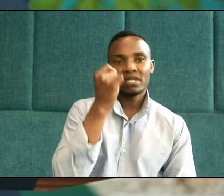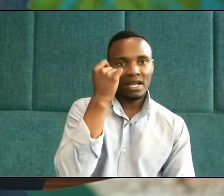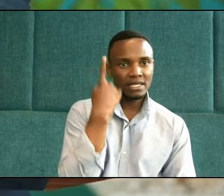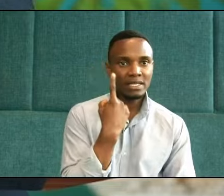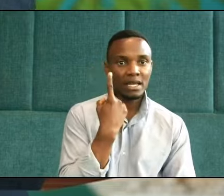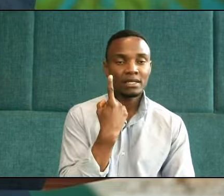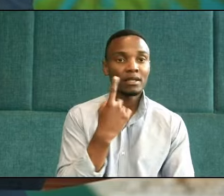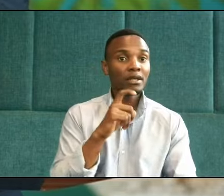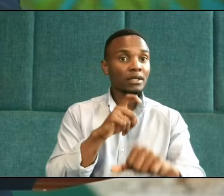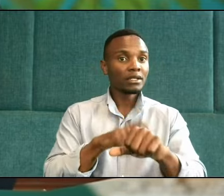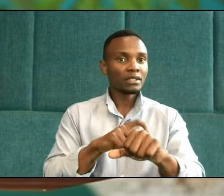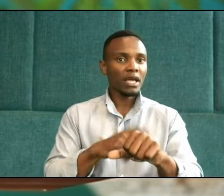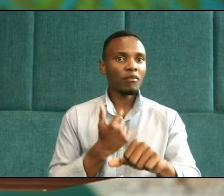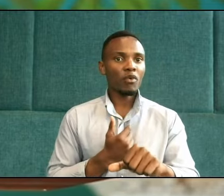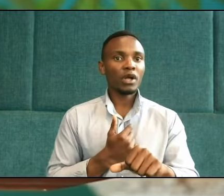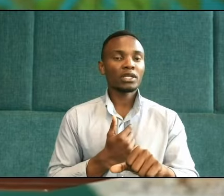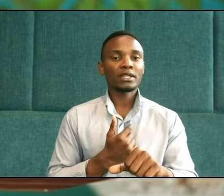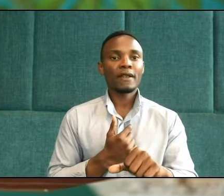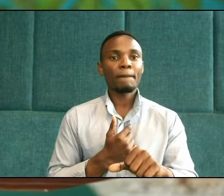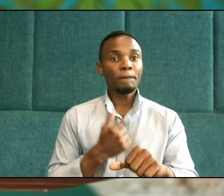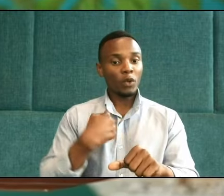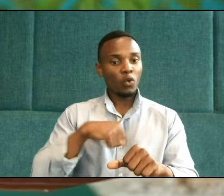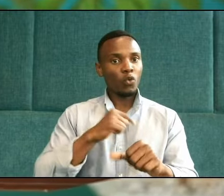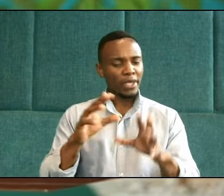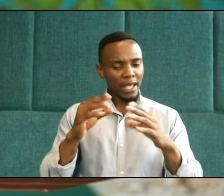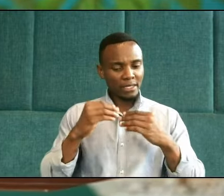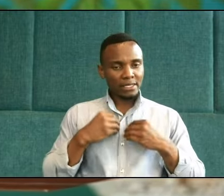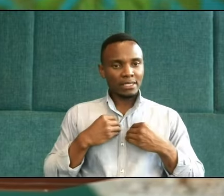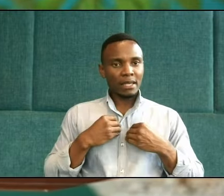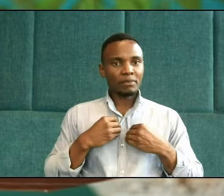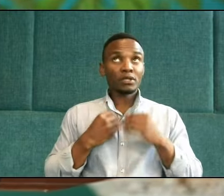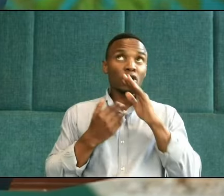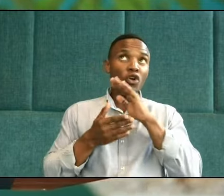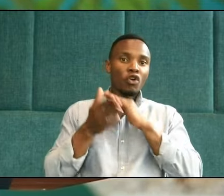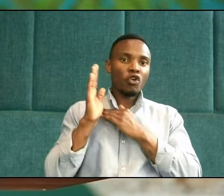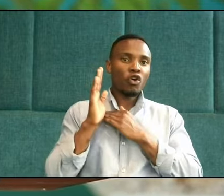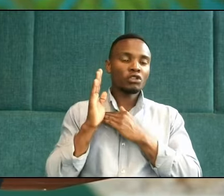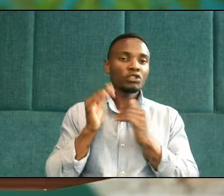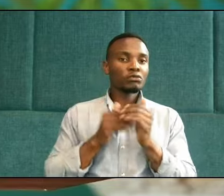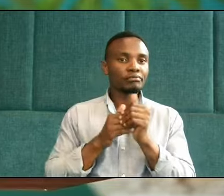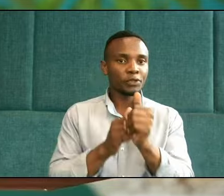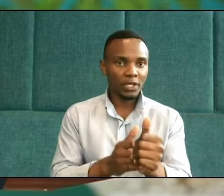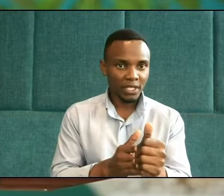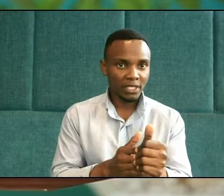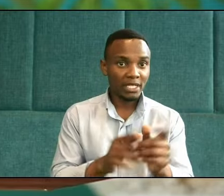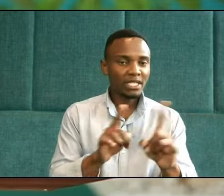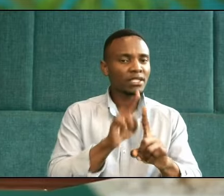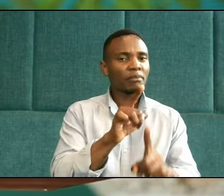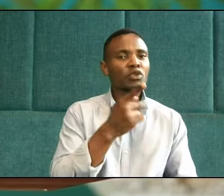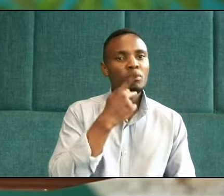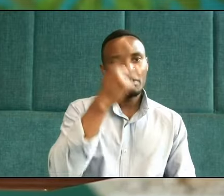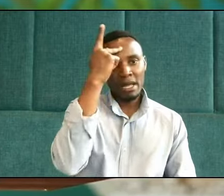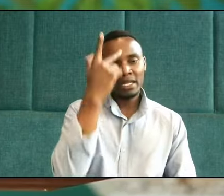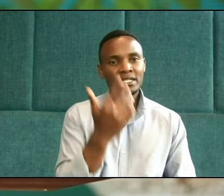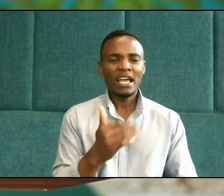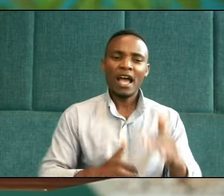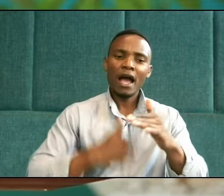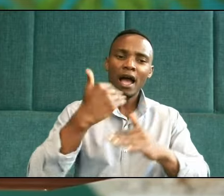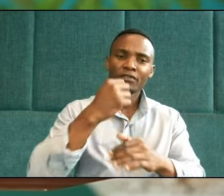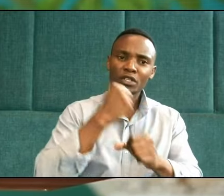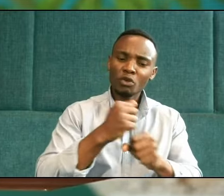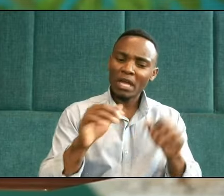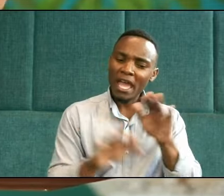when God has been allowed to come in. As a parent, when you have done your best, all you could